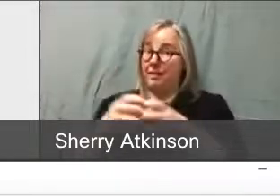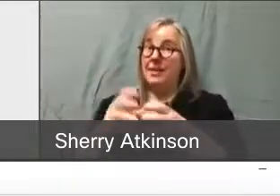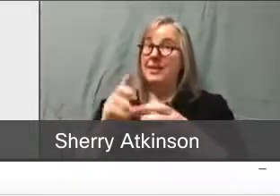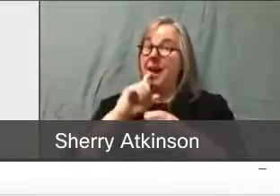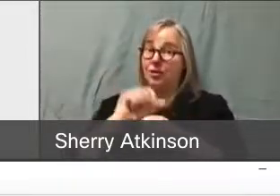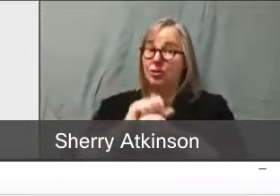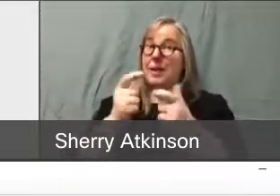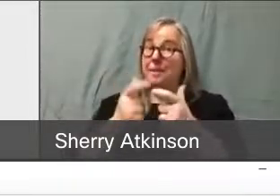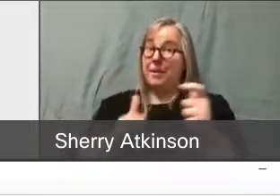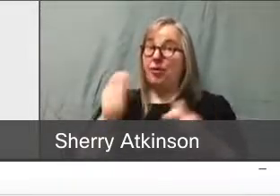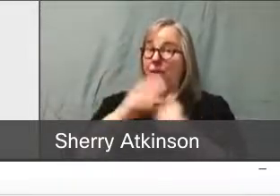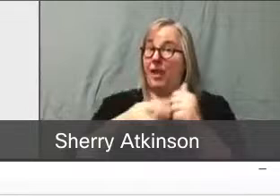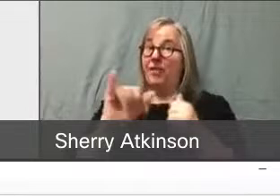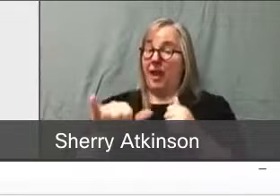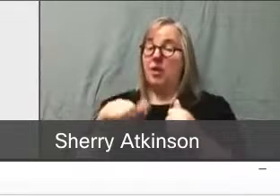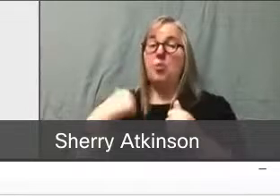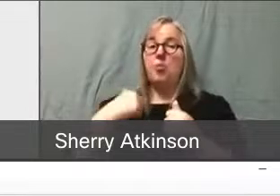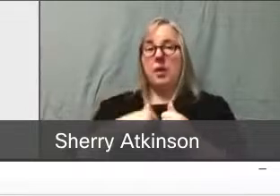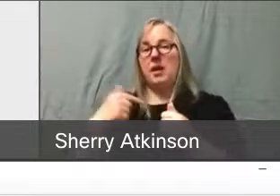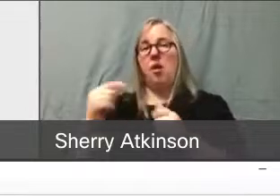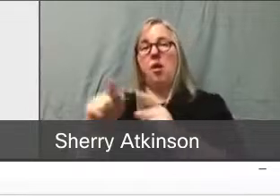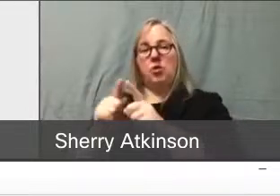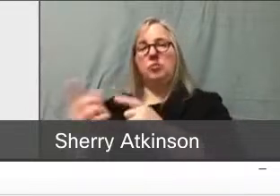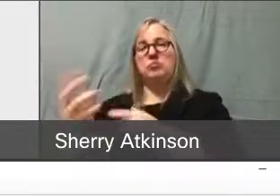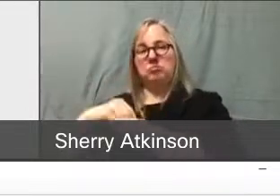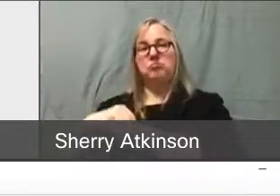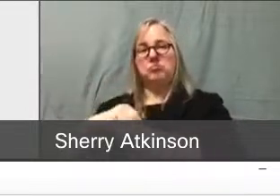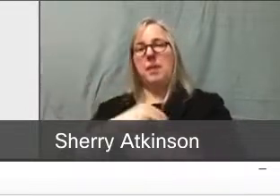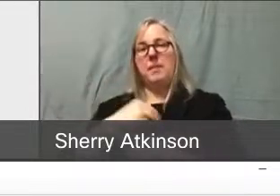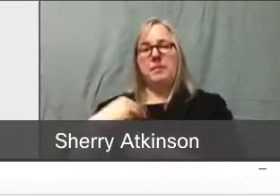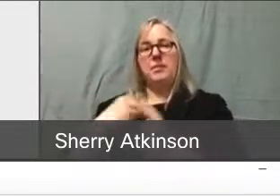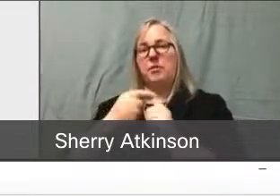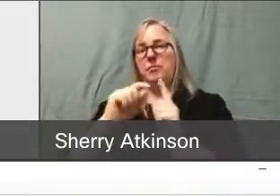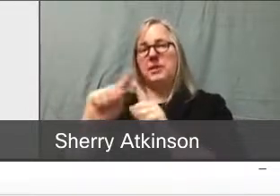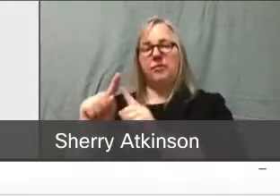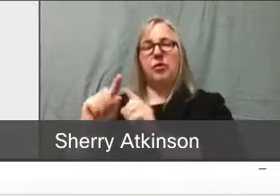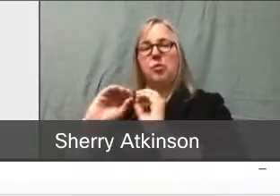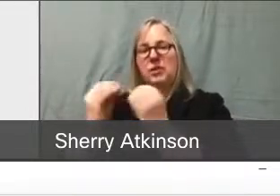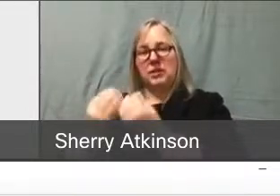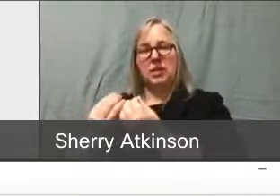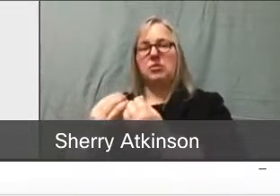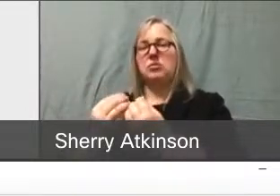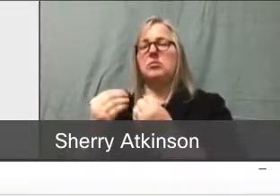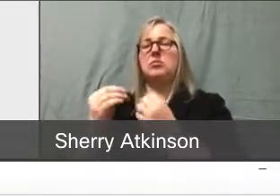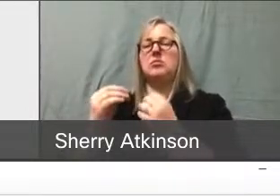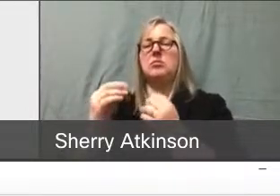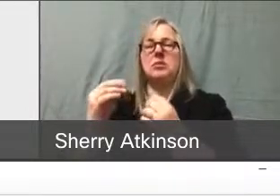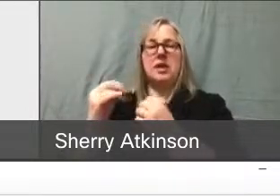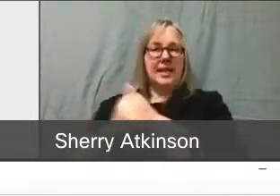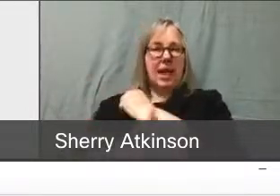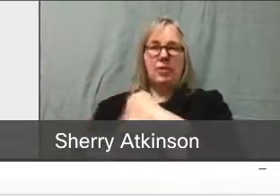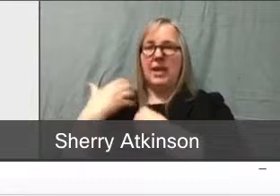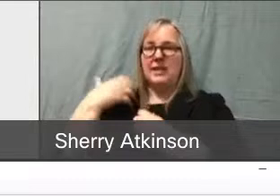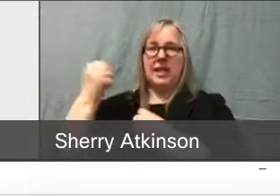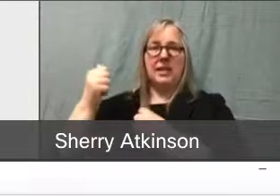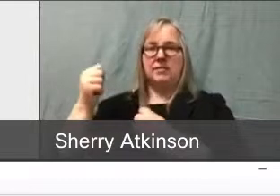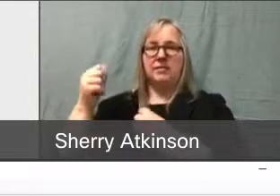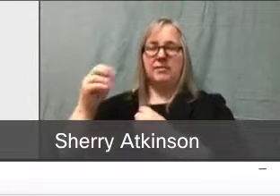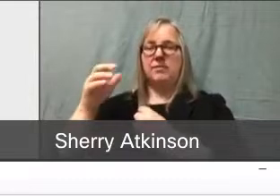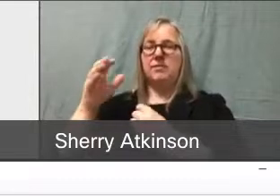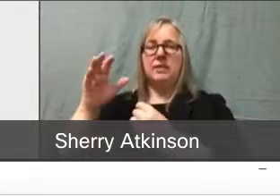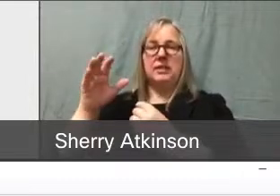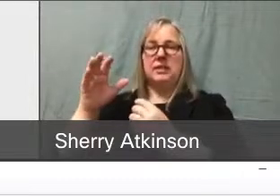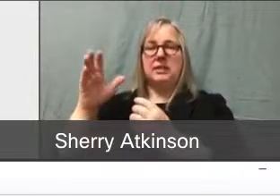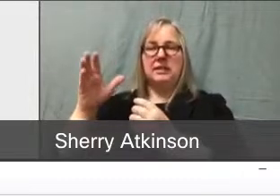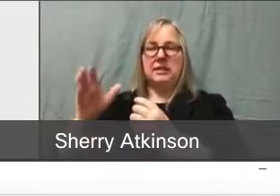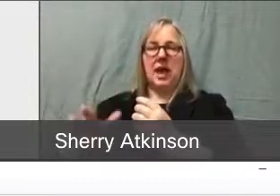different organizations, education entities, council, county executive side, branches, etc.